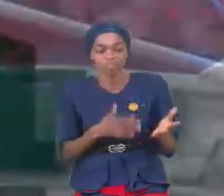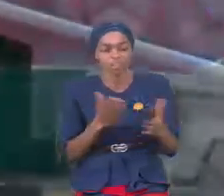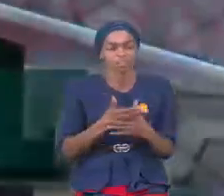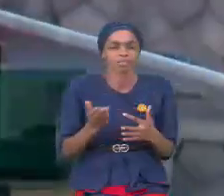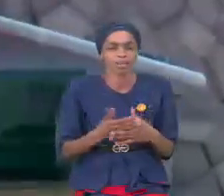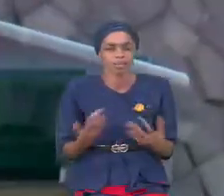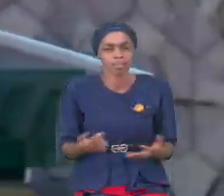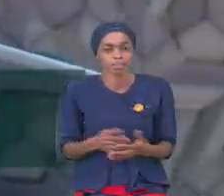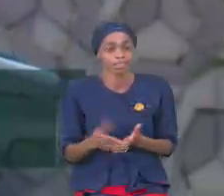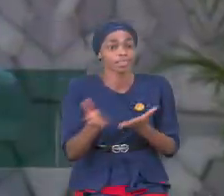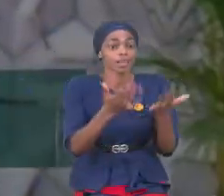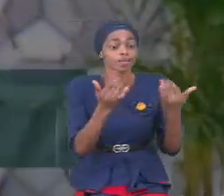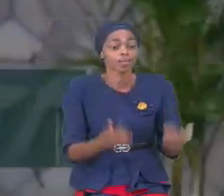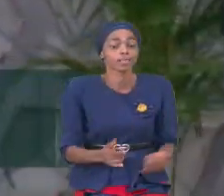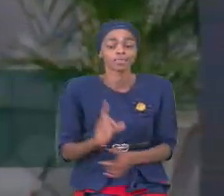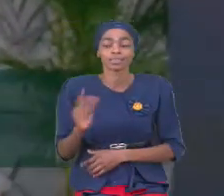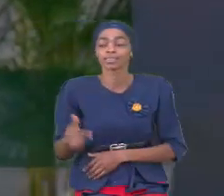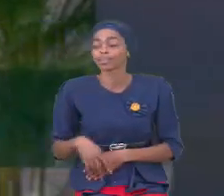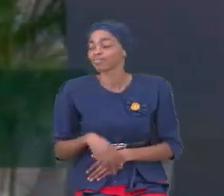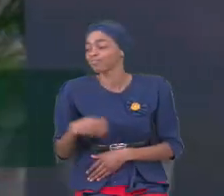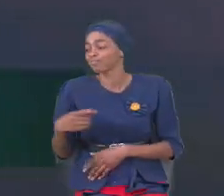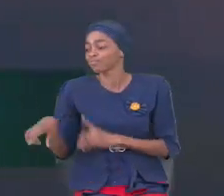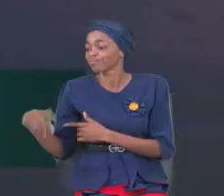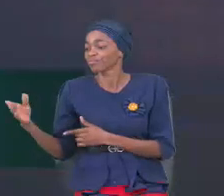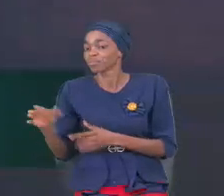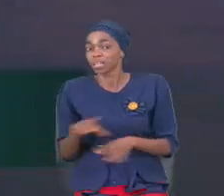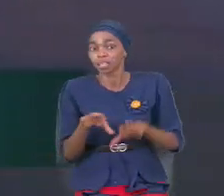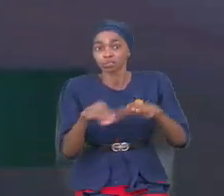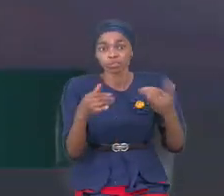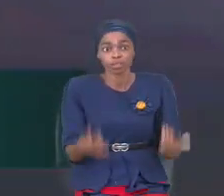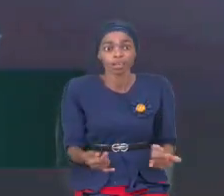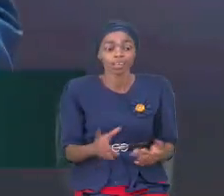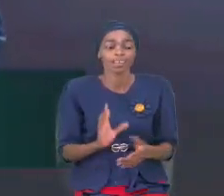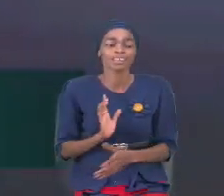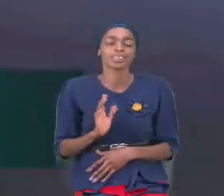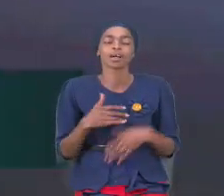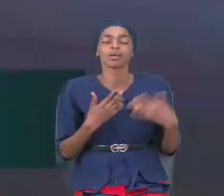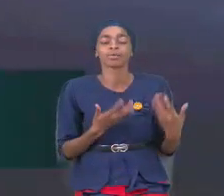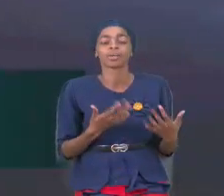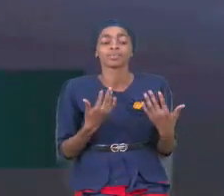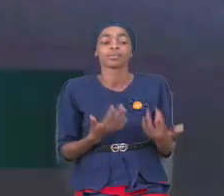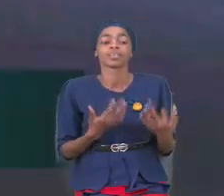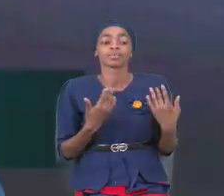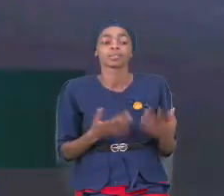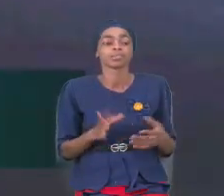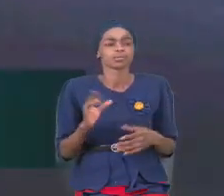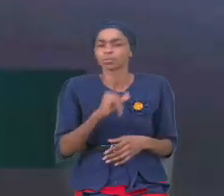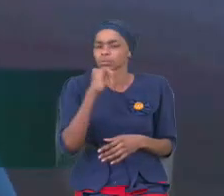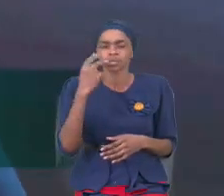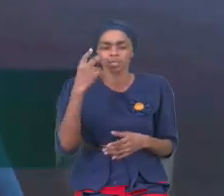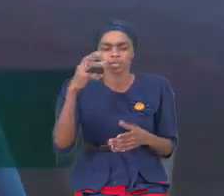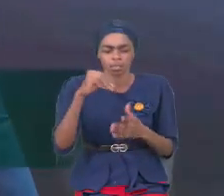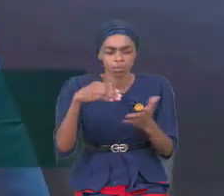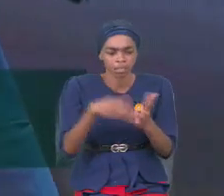something now, and for the next 3 months, for the next year, you cannot see them doing any other thing. They